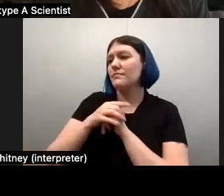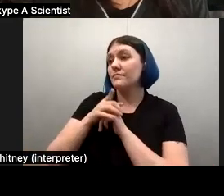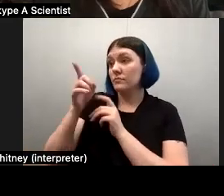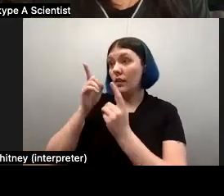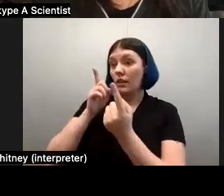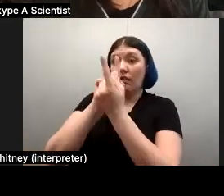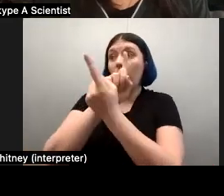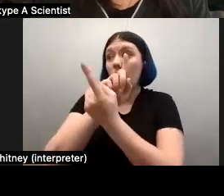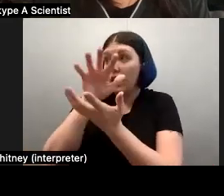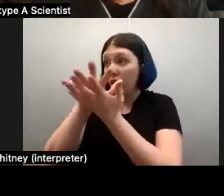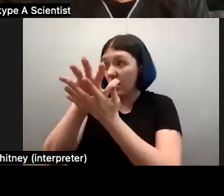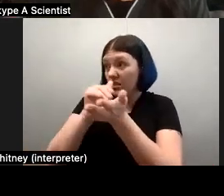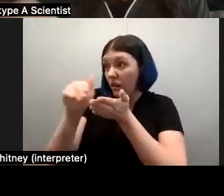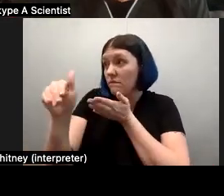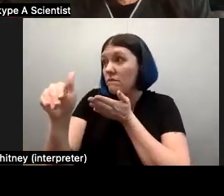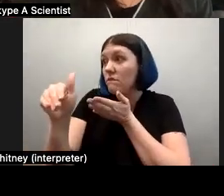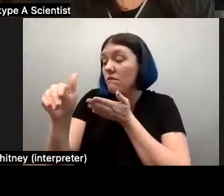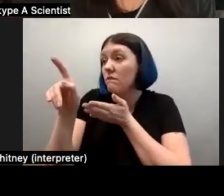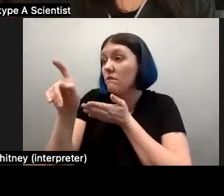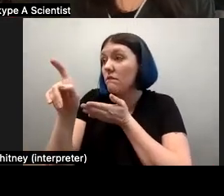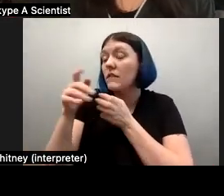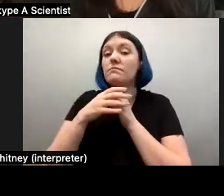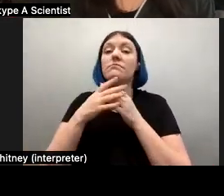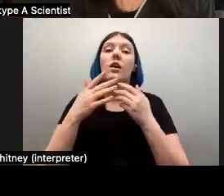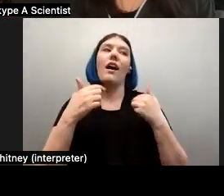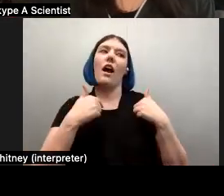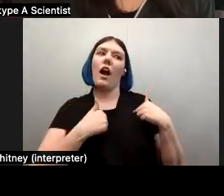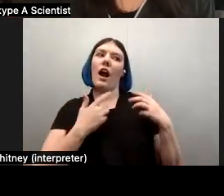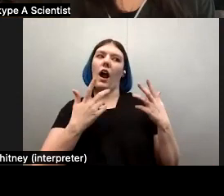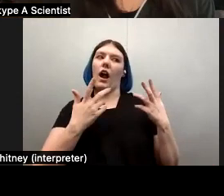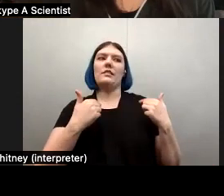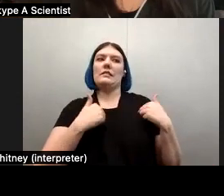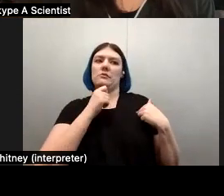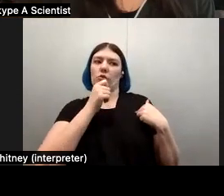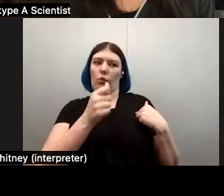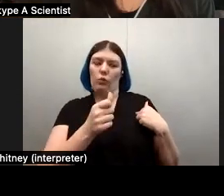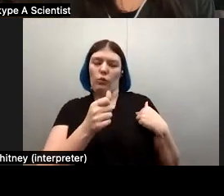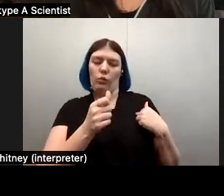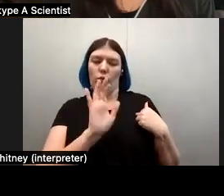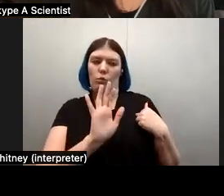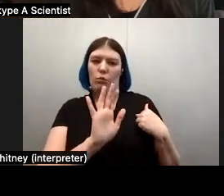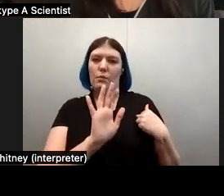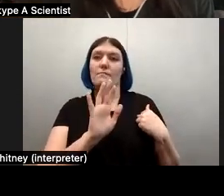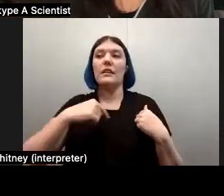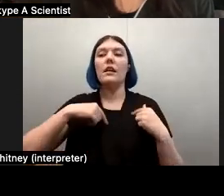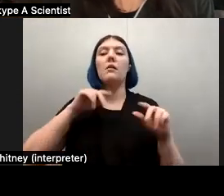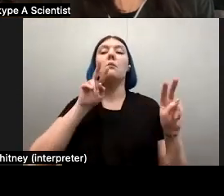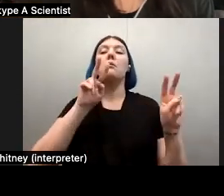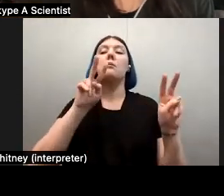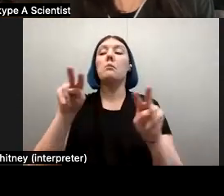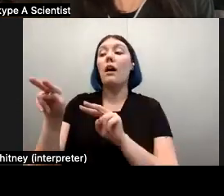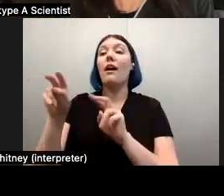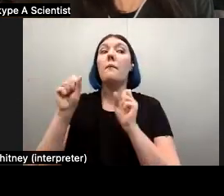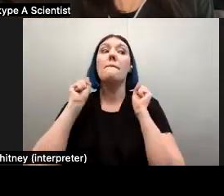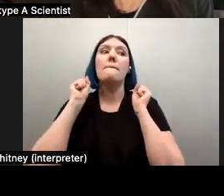lot? So I don't run into alligators a lot, although I see a ton.